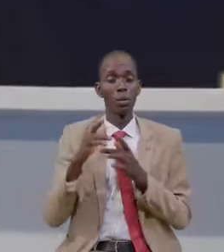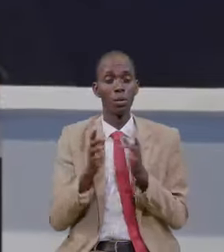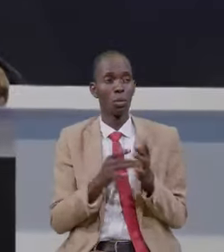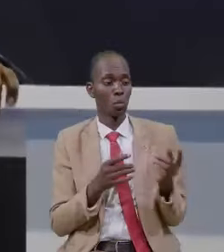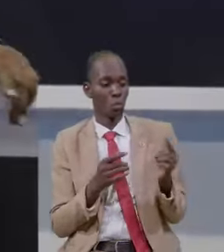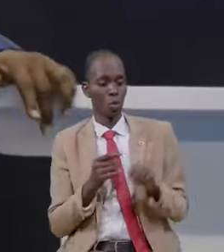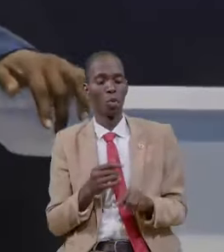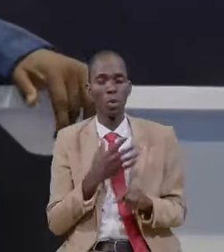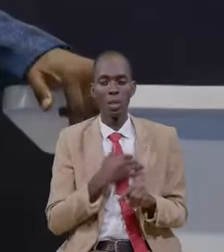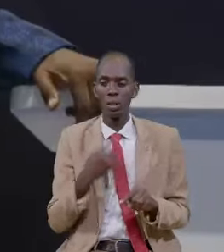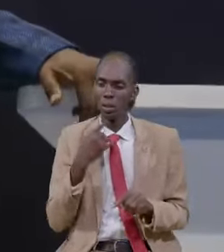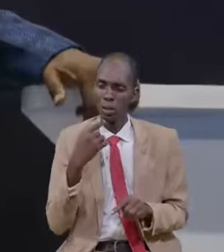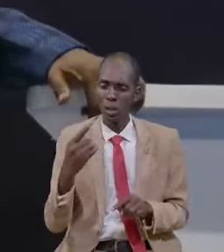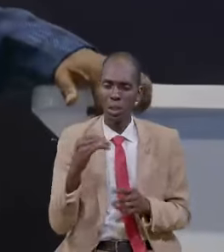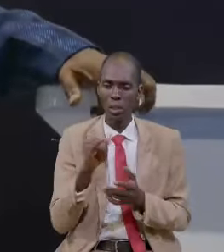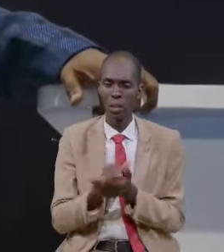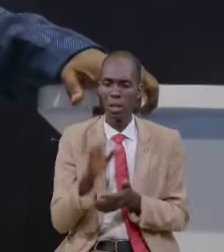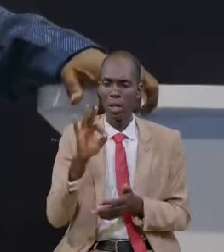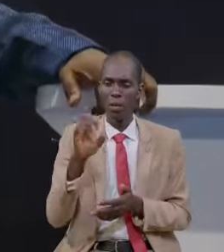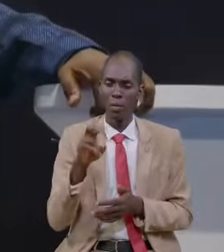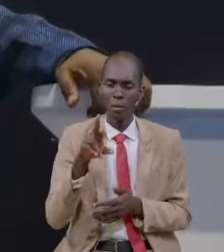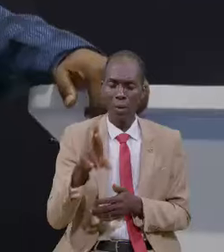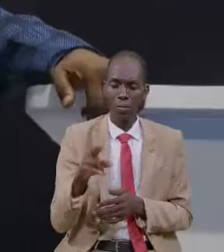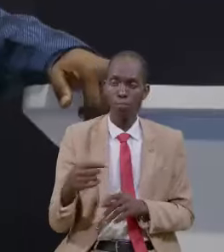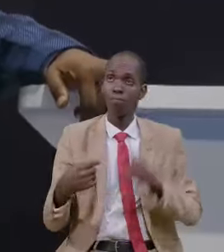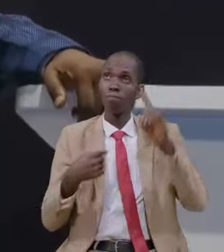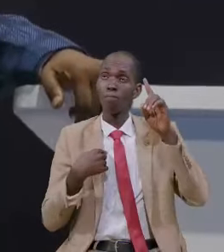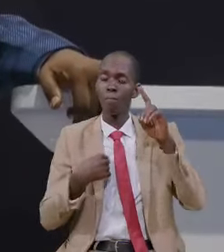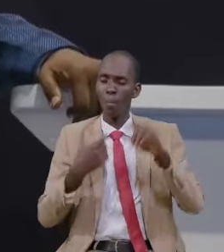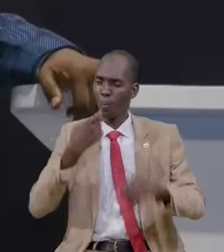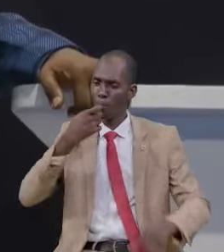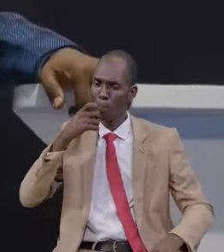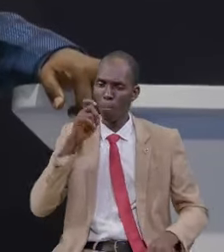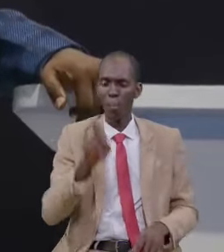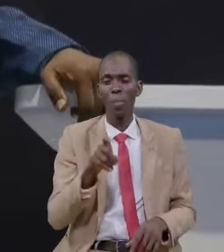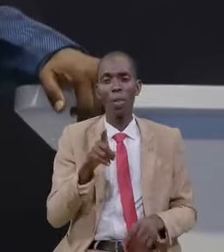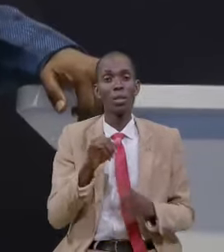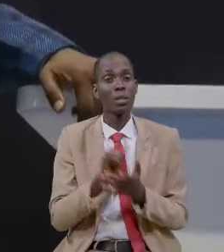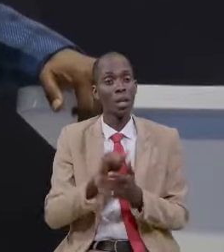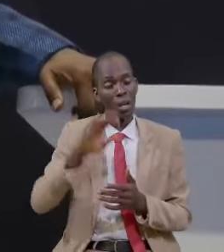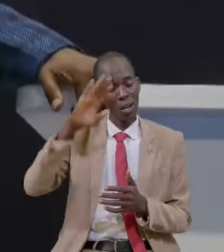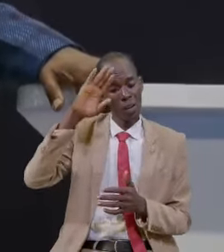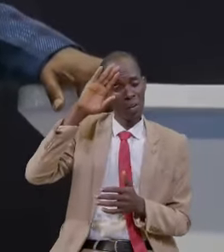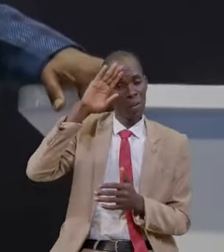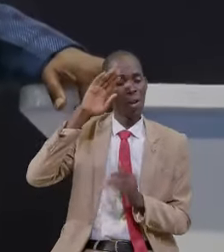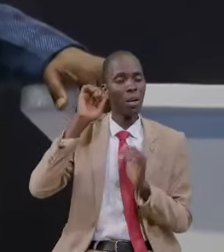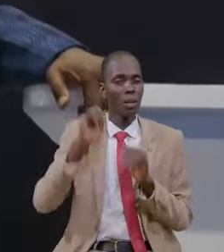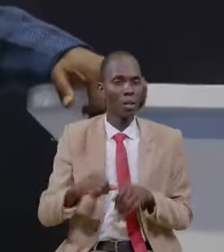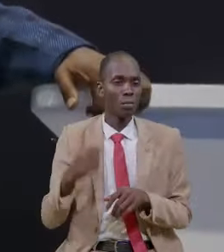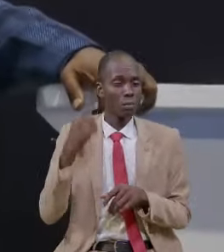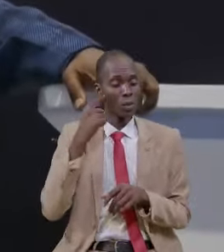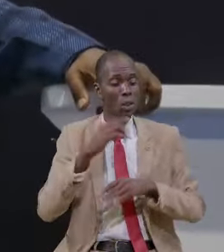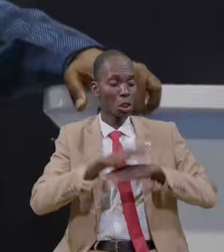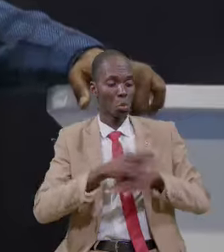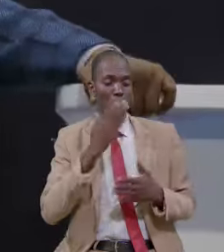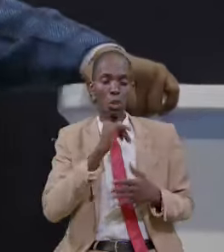fever, I rebuke you. That fever can hear. The table may not hear, the